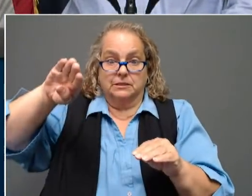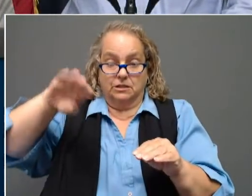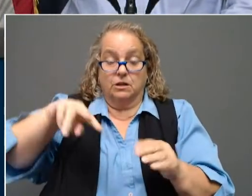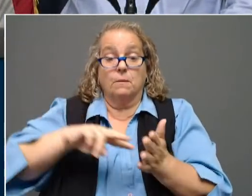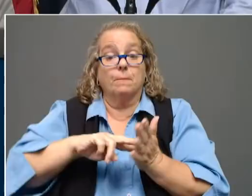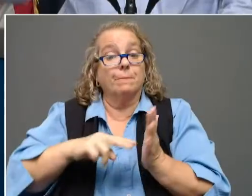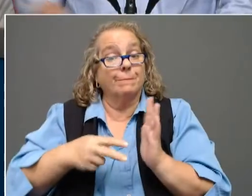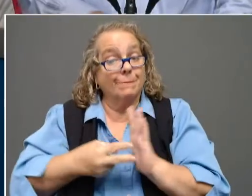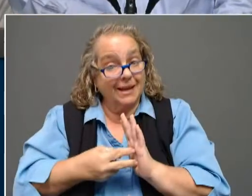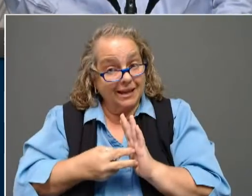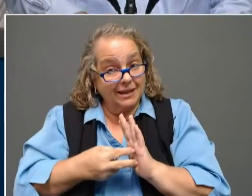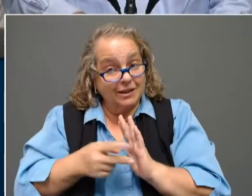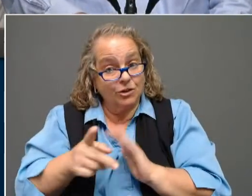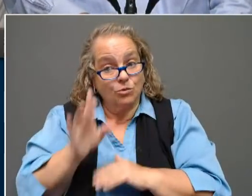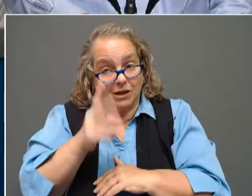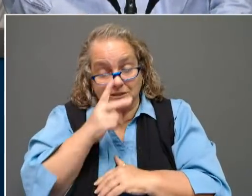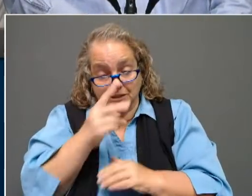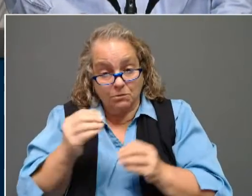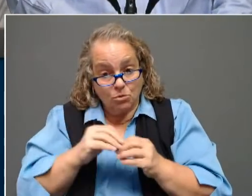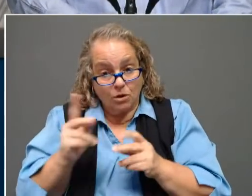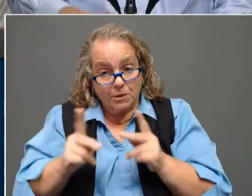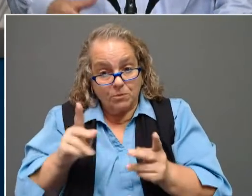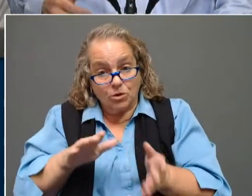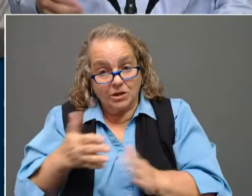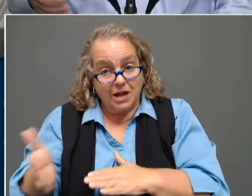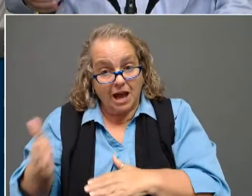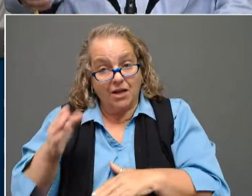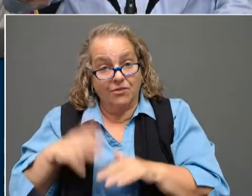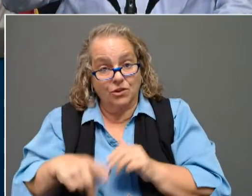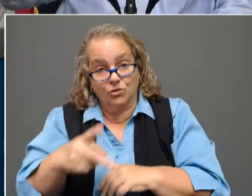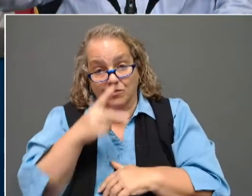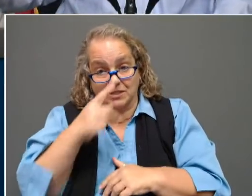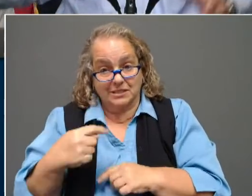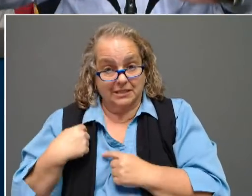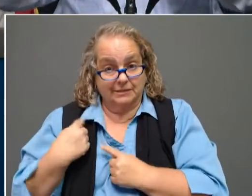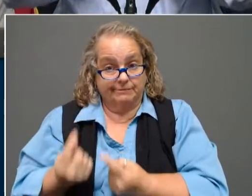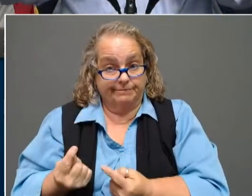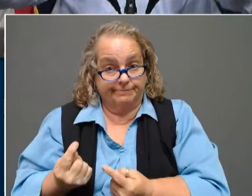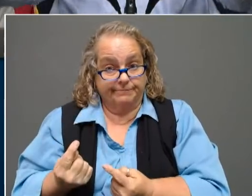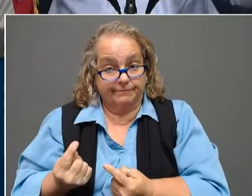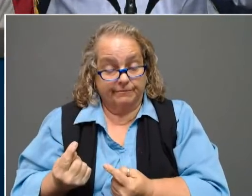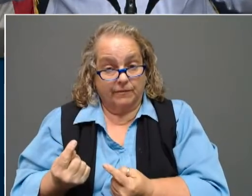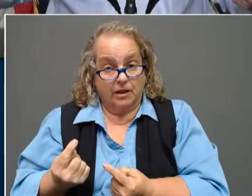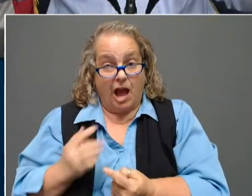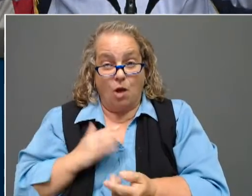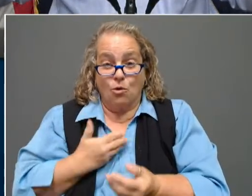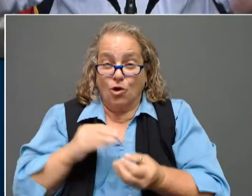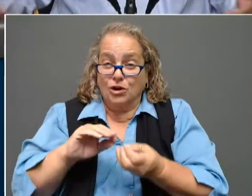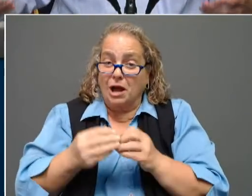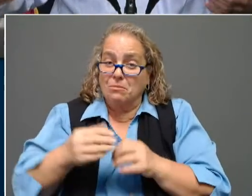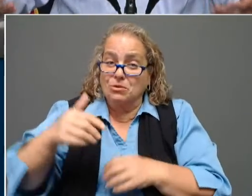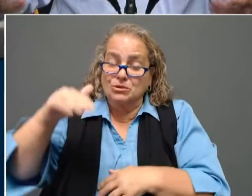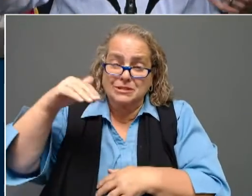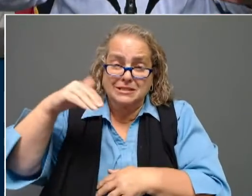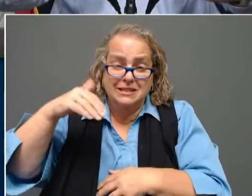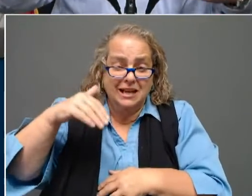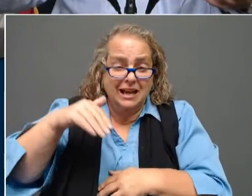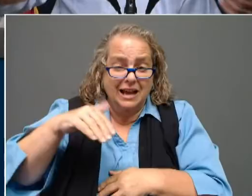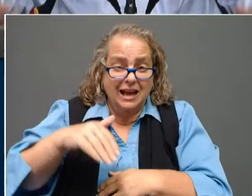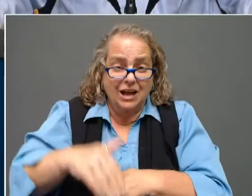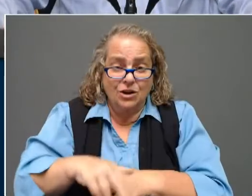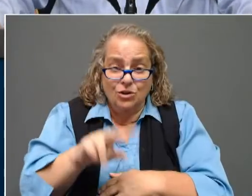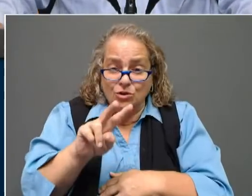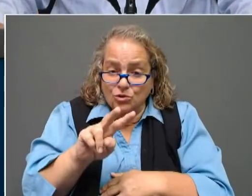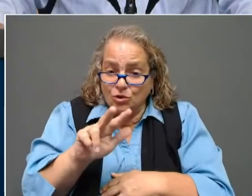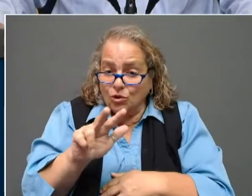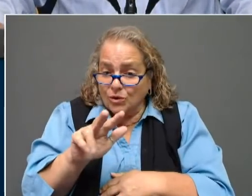than we have seen, at least in the recent past. We've got our numbers down to 2, 3, 4 a day, and I wanted them to